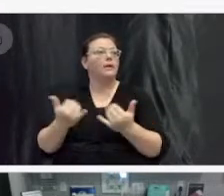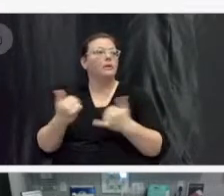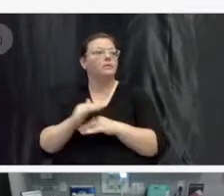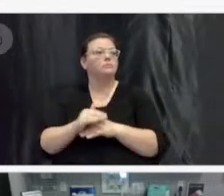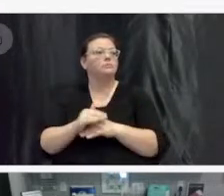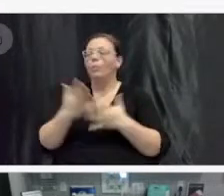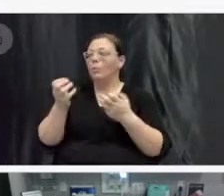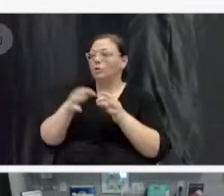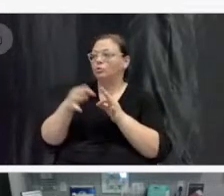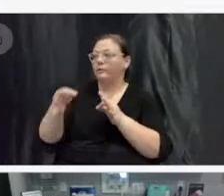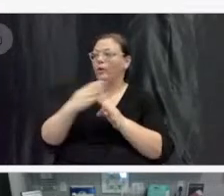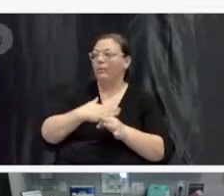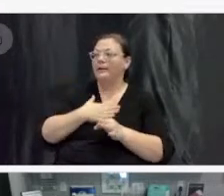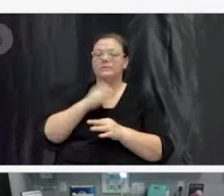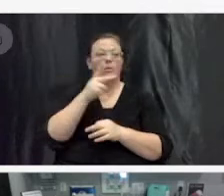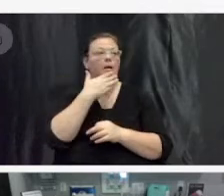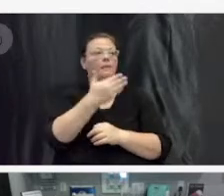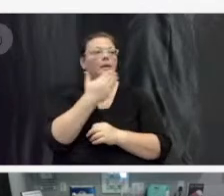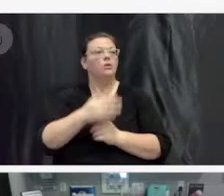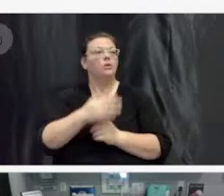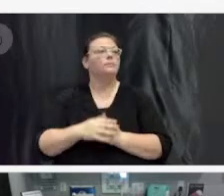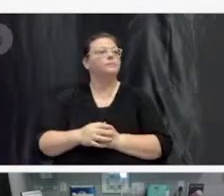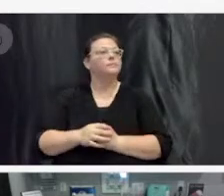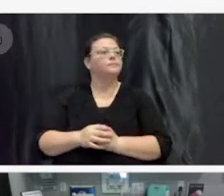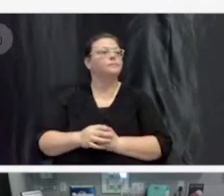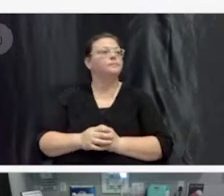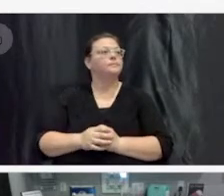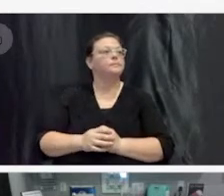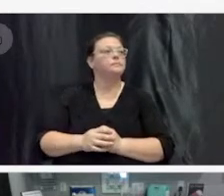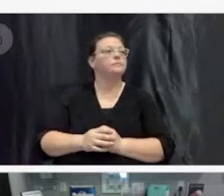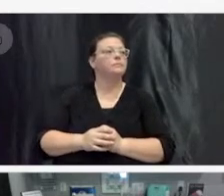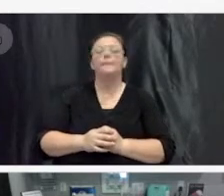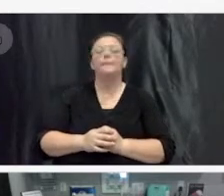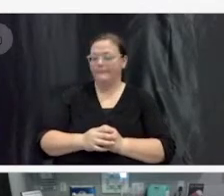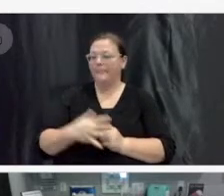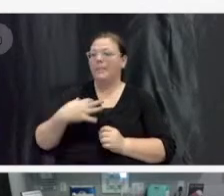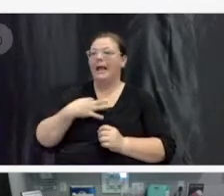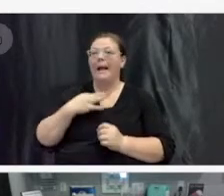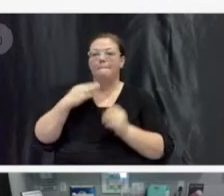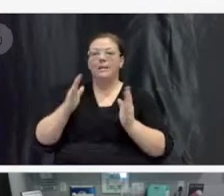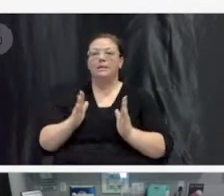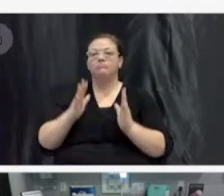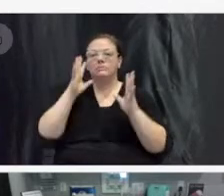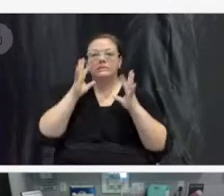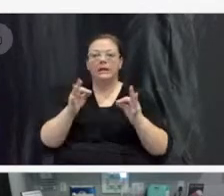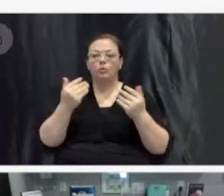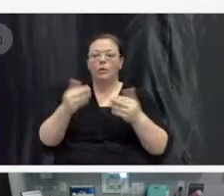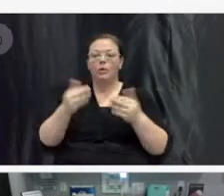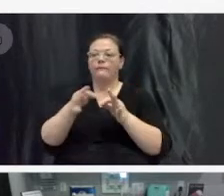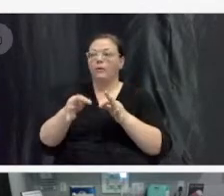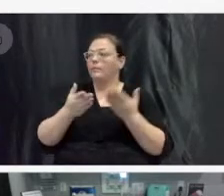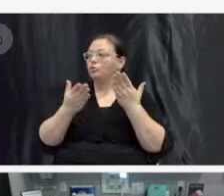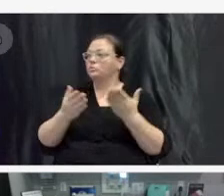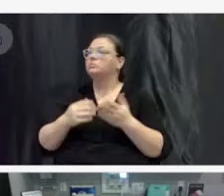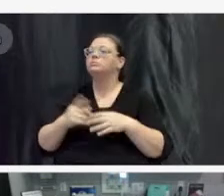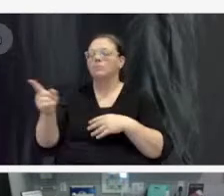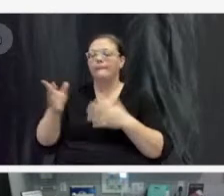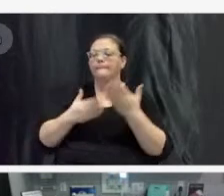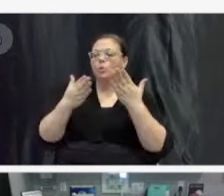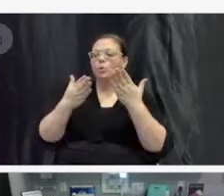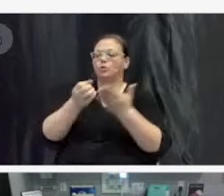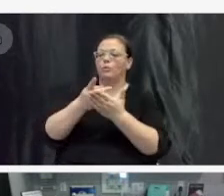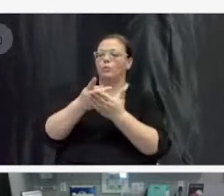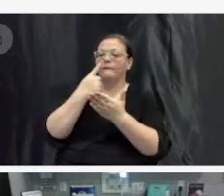would like to defer, please. Thank you very much, sir. So the applicant has chosen to defer. Is there a motion? Motion to approve